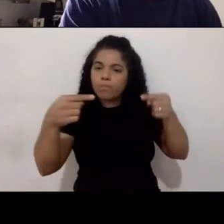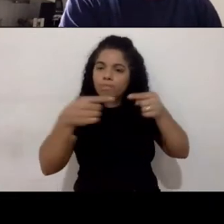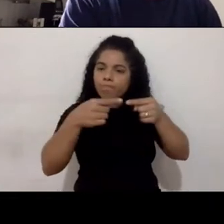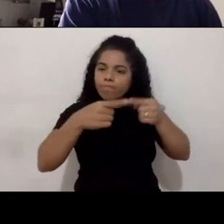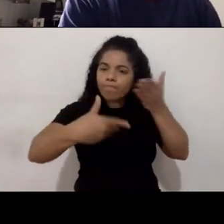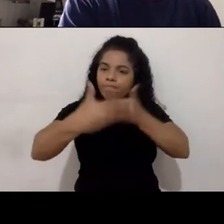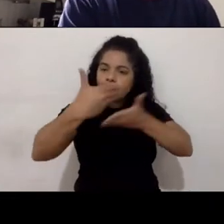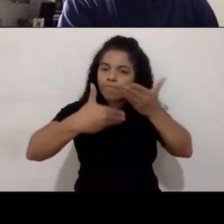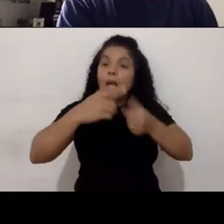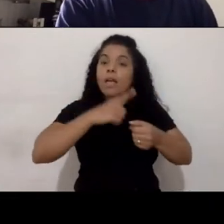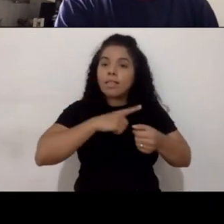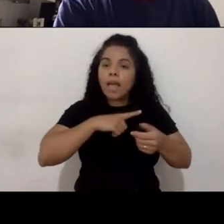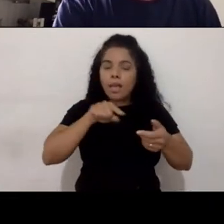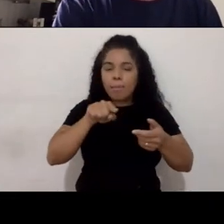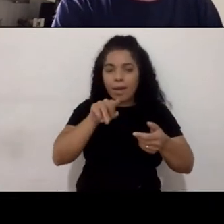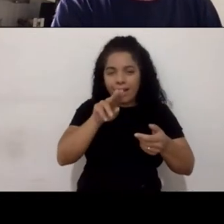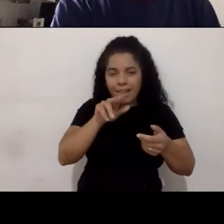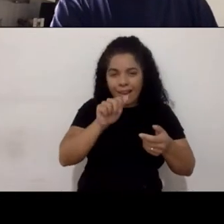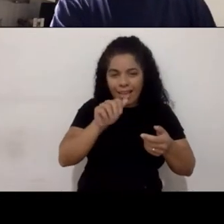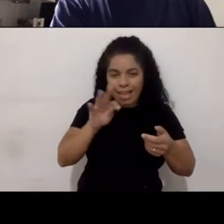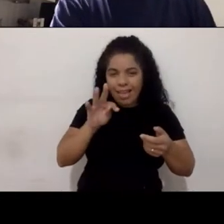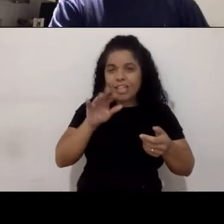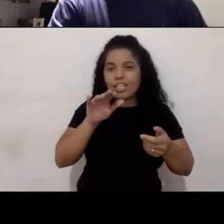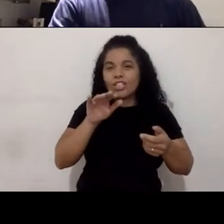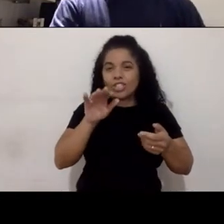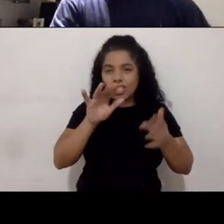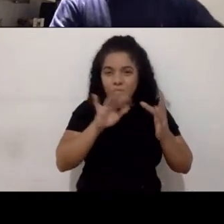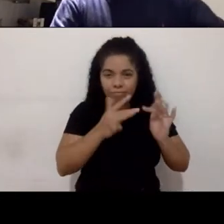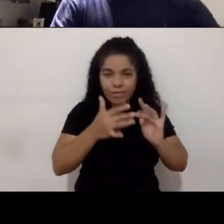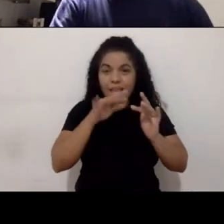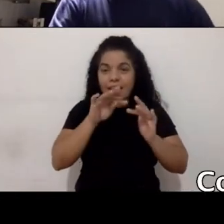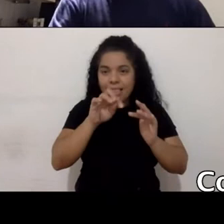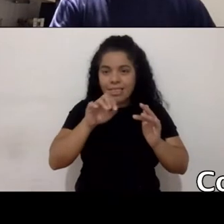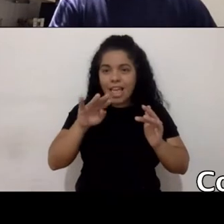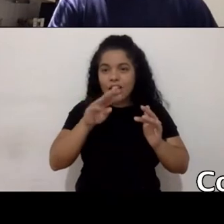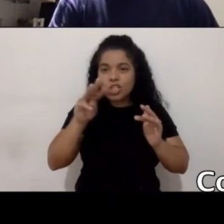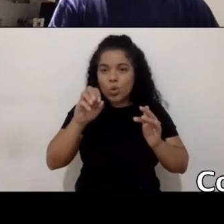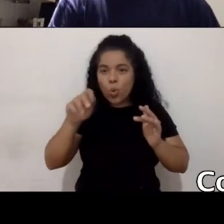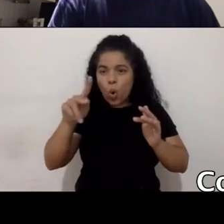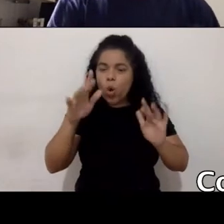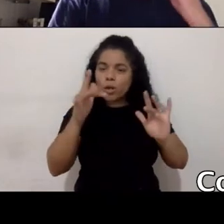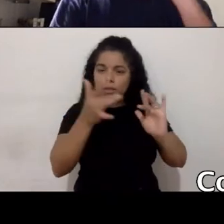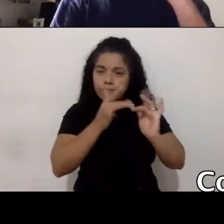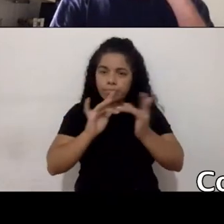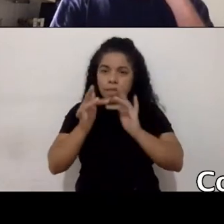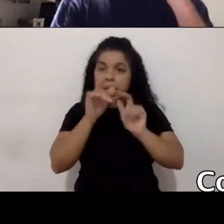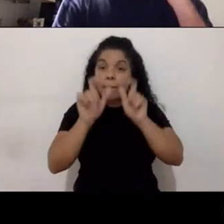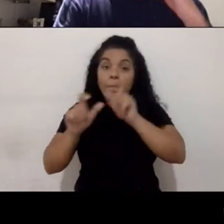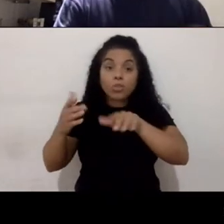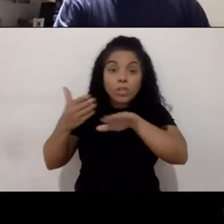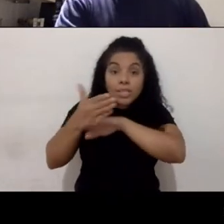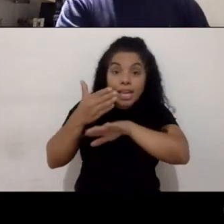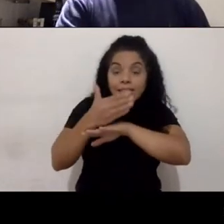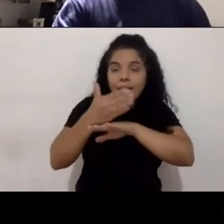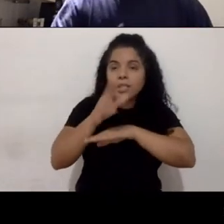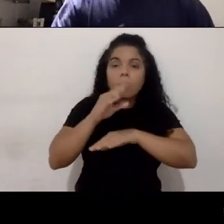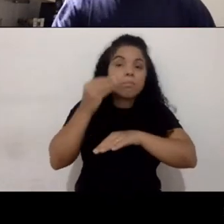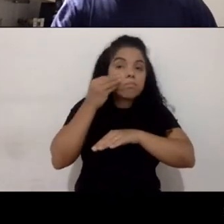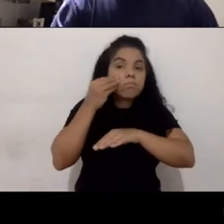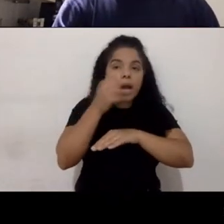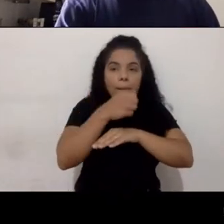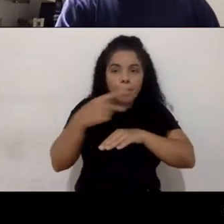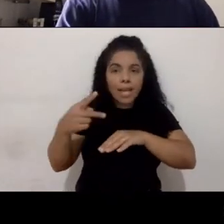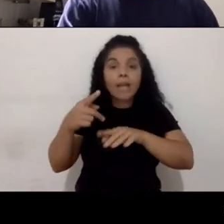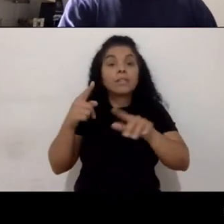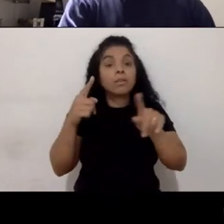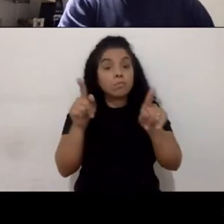system and get to the applications, but also had to do then with things like load balancing. How do we make sure that we're handling the load? And also had to do with things like